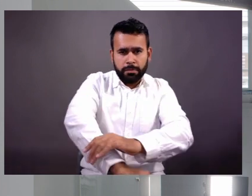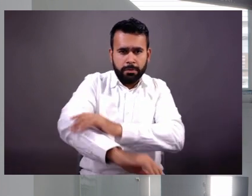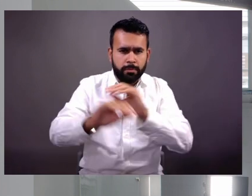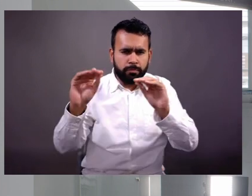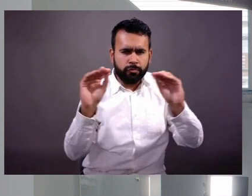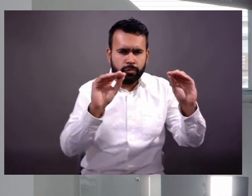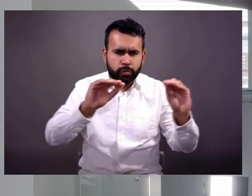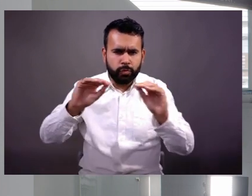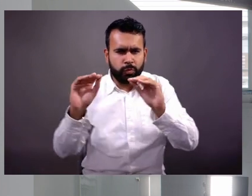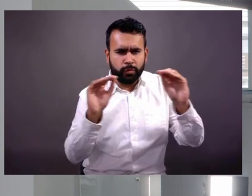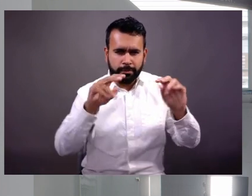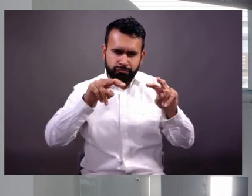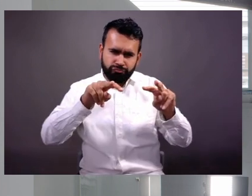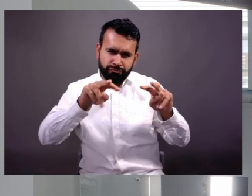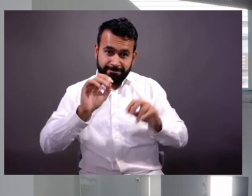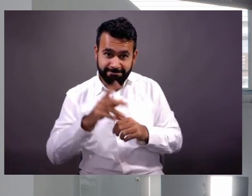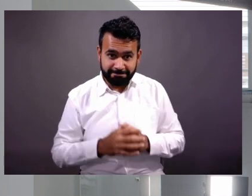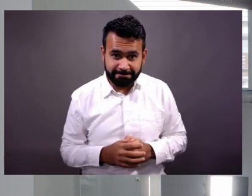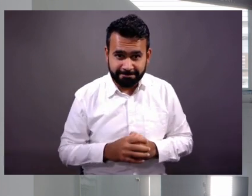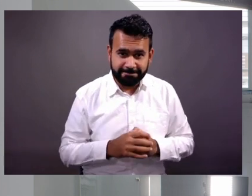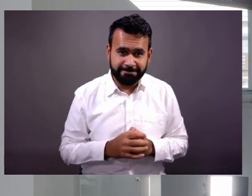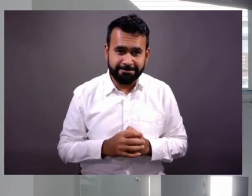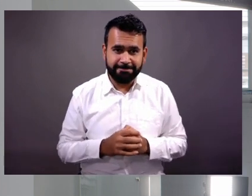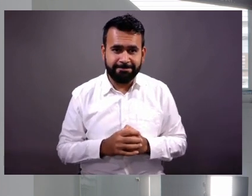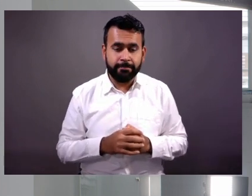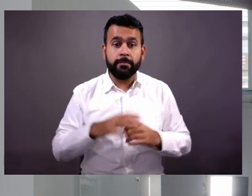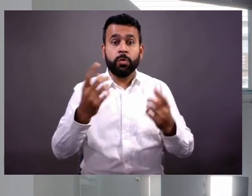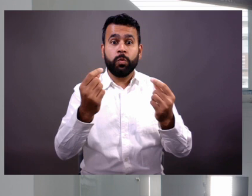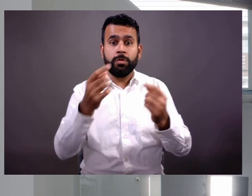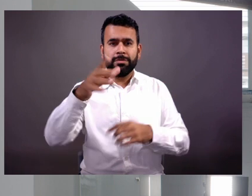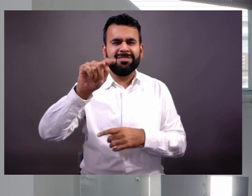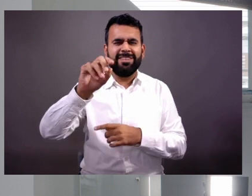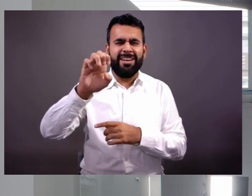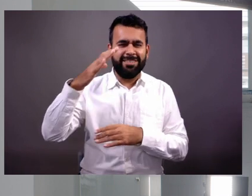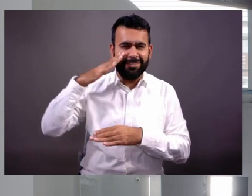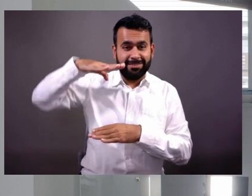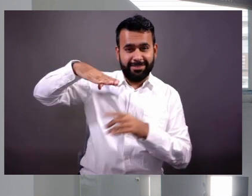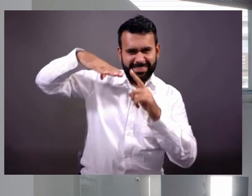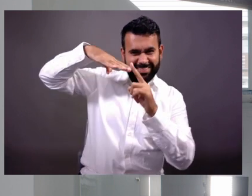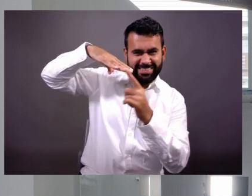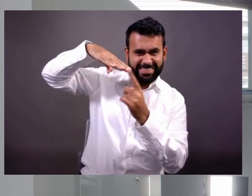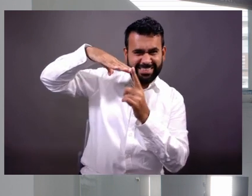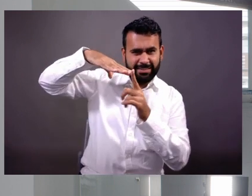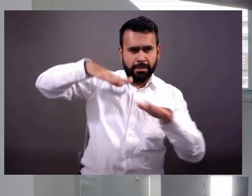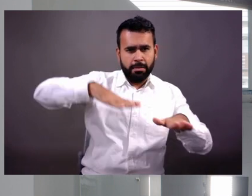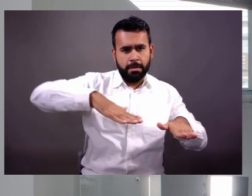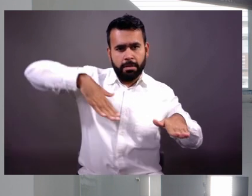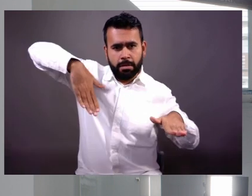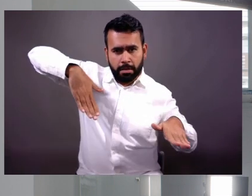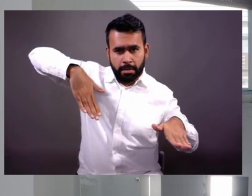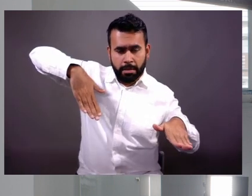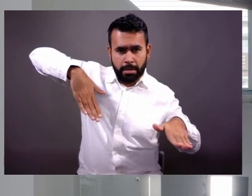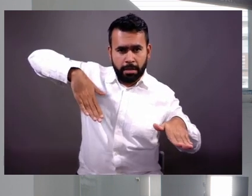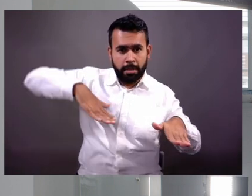pay attention to my arms and the motion they're making. So this is kind of the momentum we're going to be using. So when you put your toe out